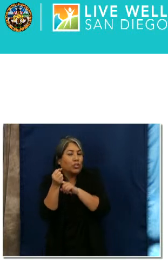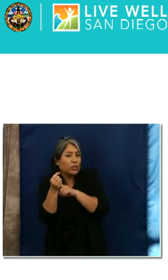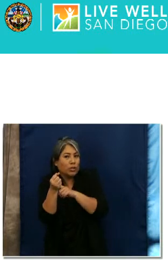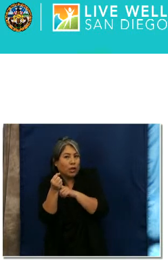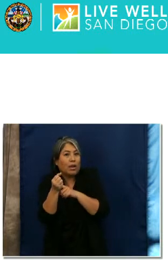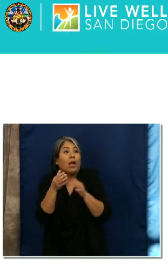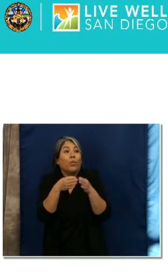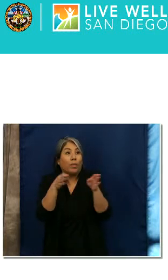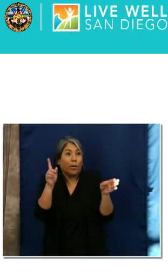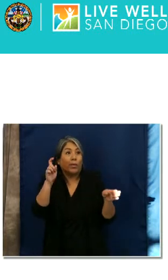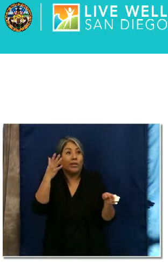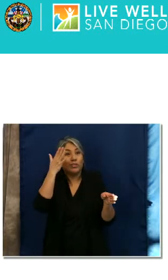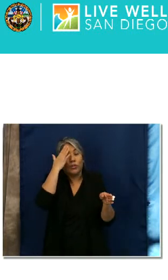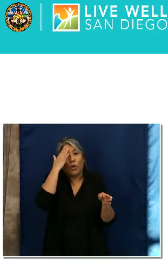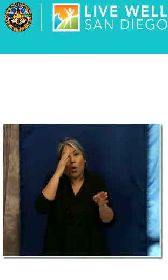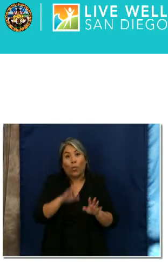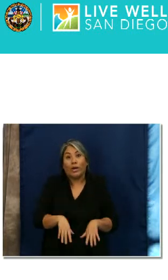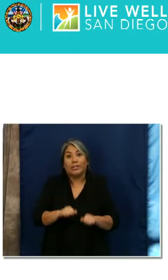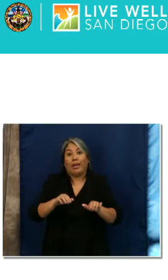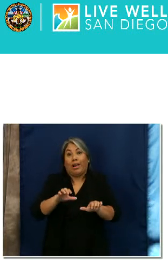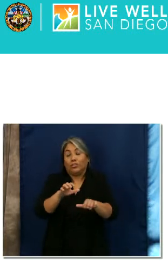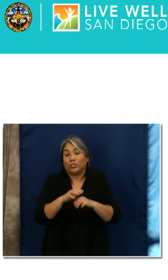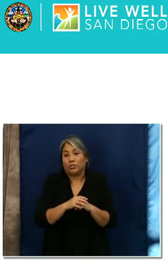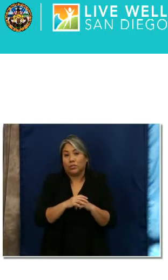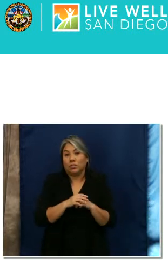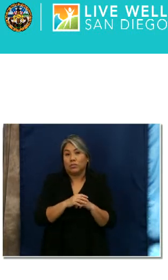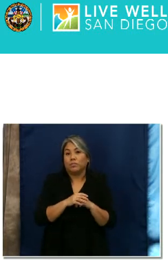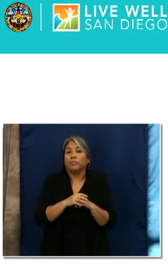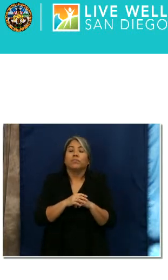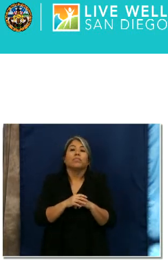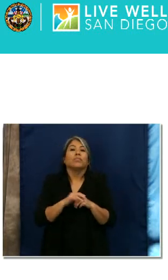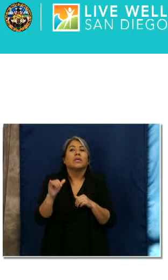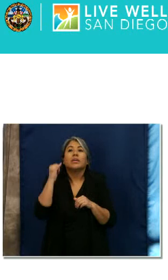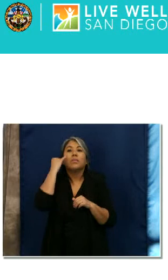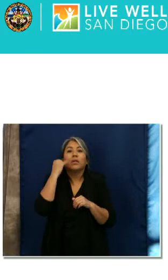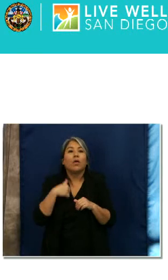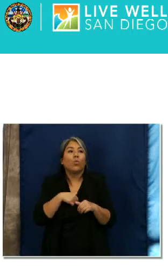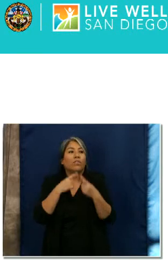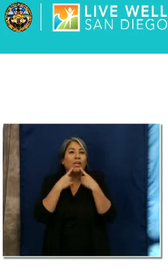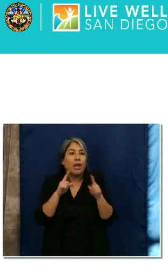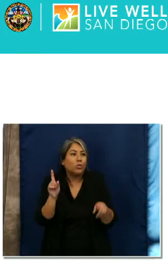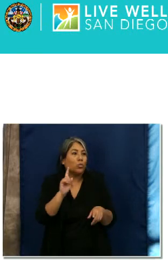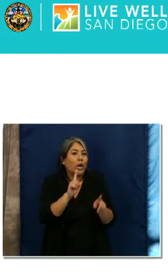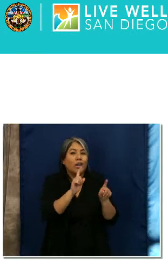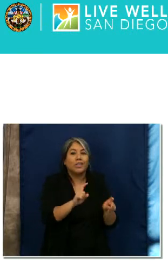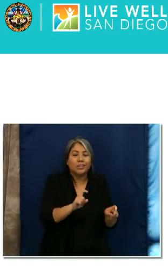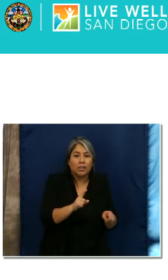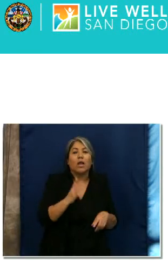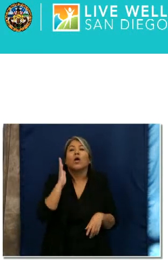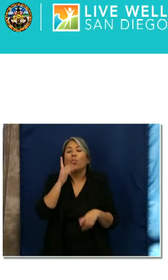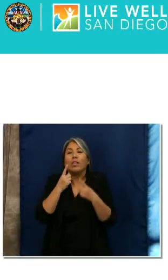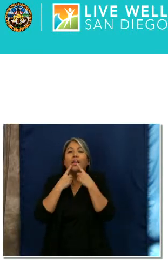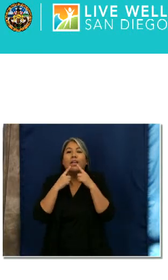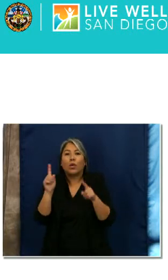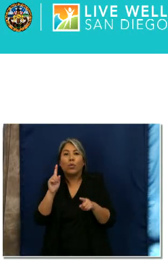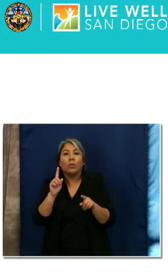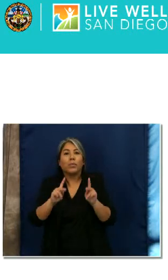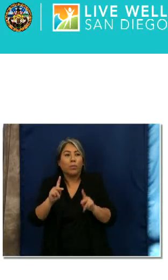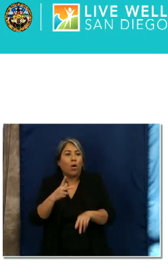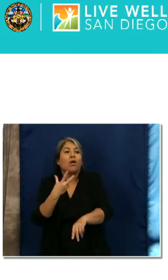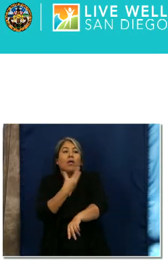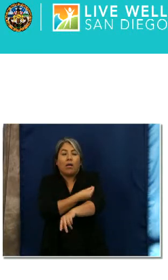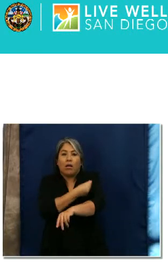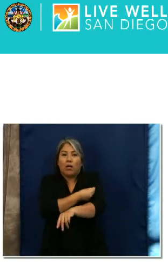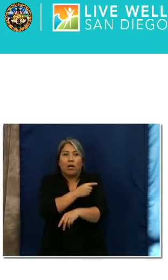the public needs to take action. Just as we have announced where people can get tested, we will announce where people can get